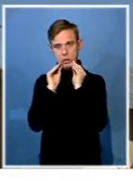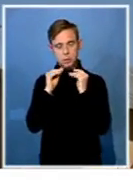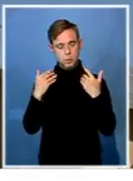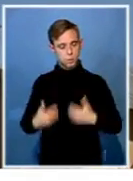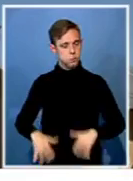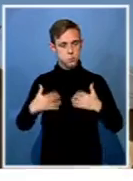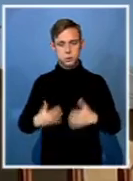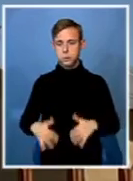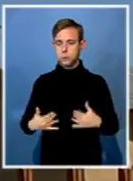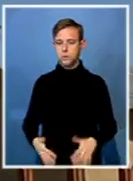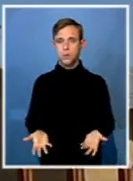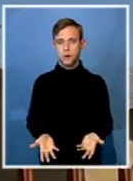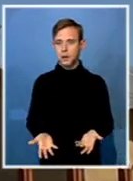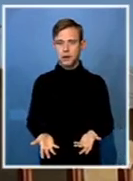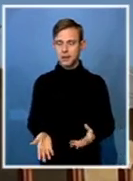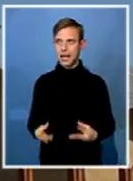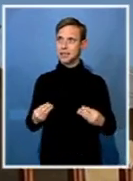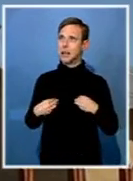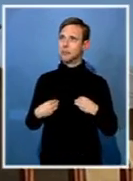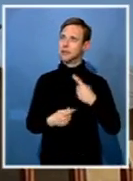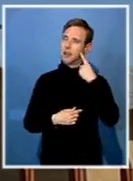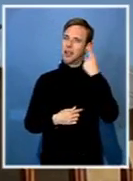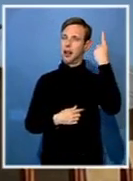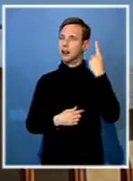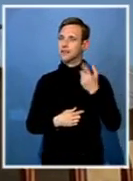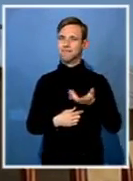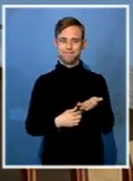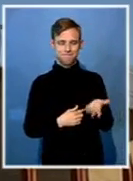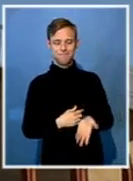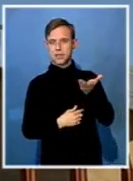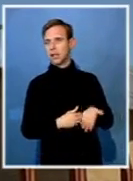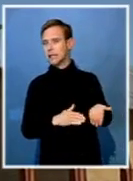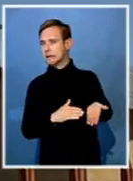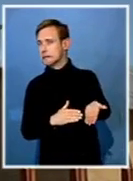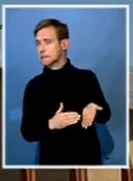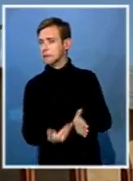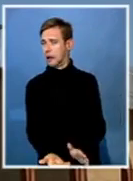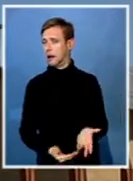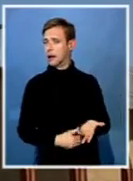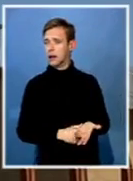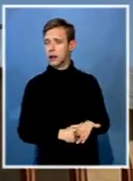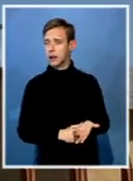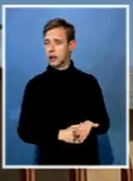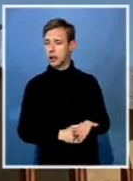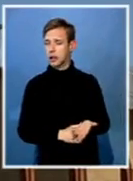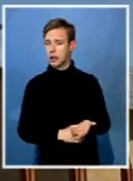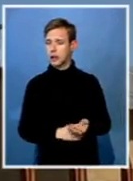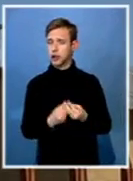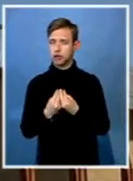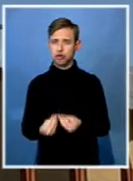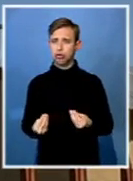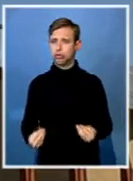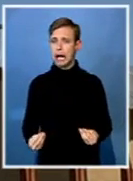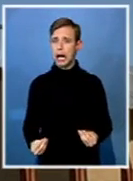cope with the whole situation, especially that the deceased is leaving behind minor children as